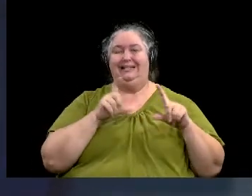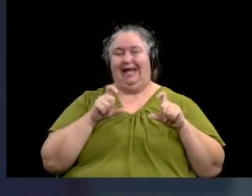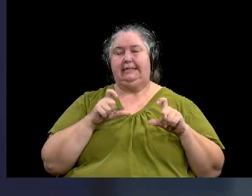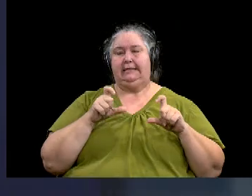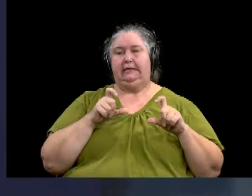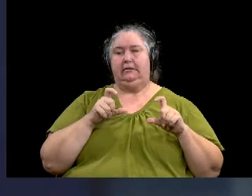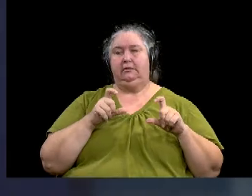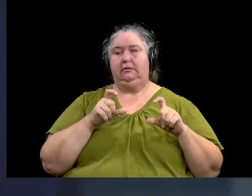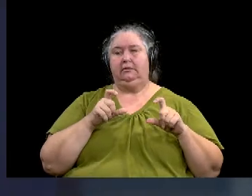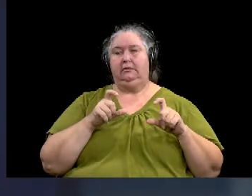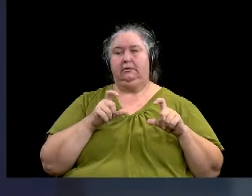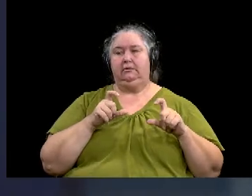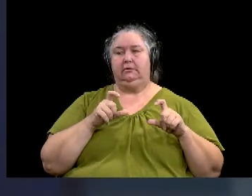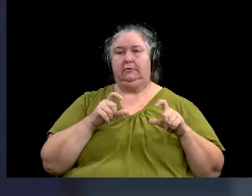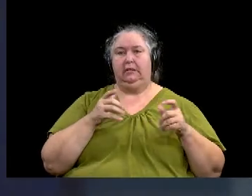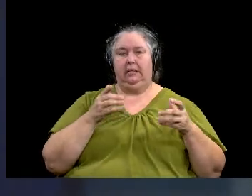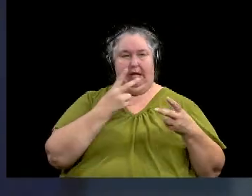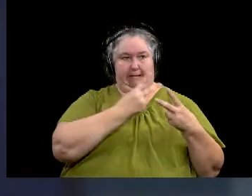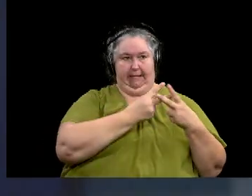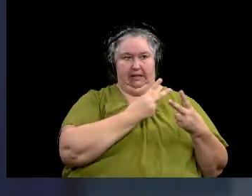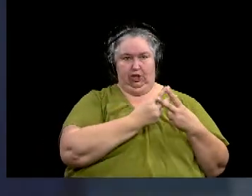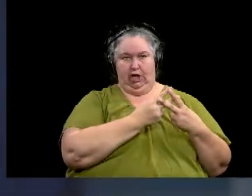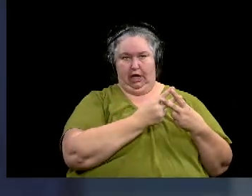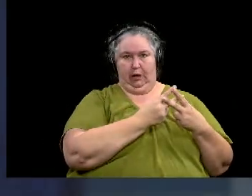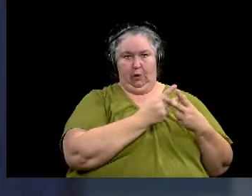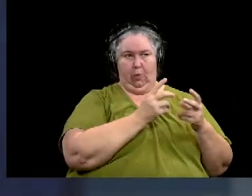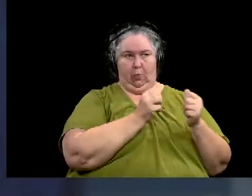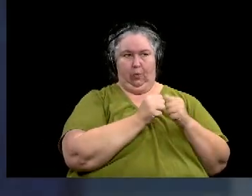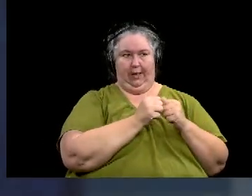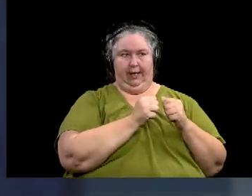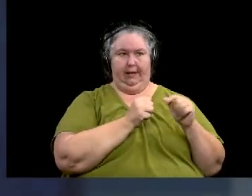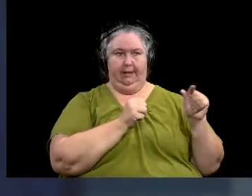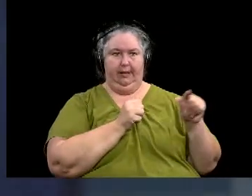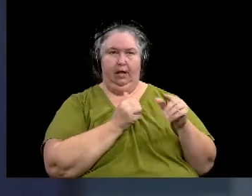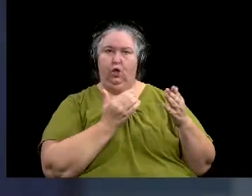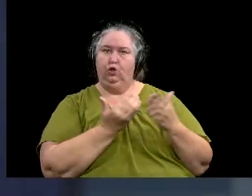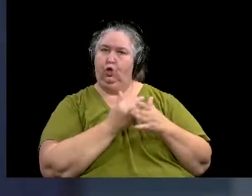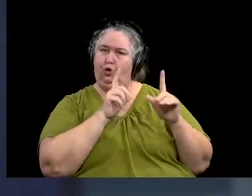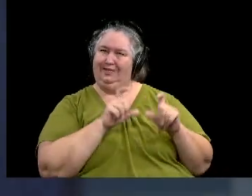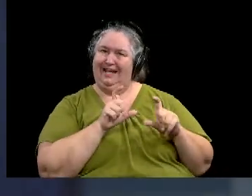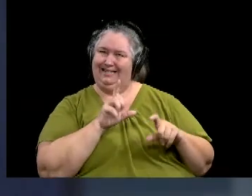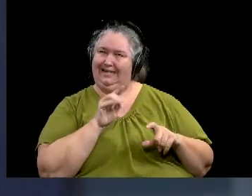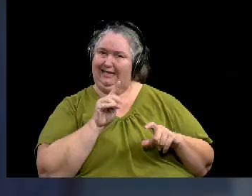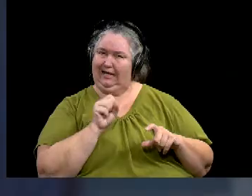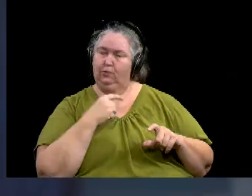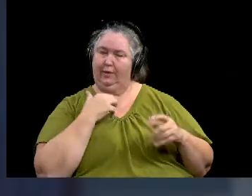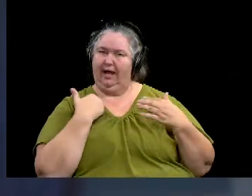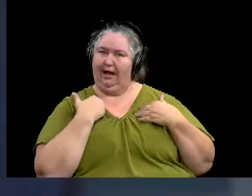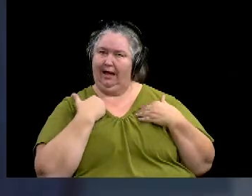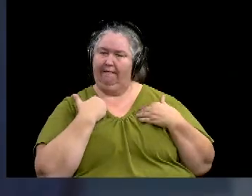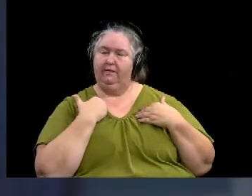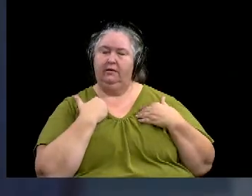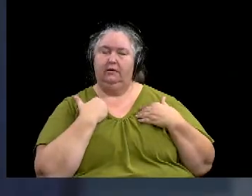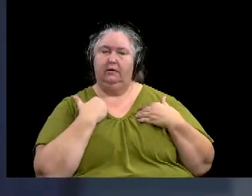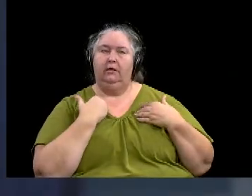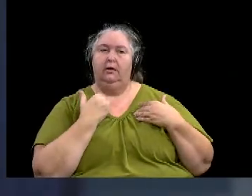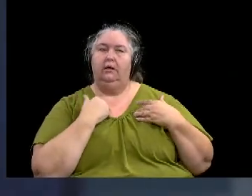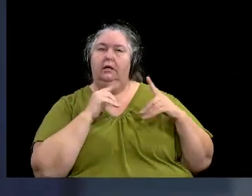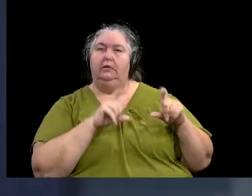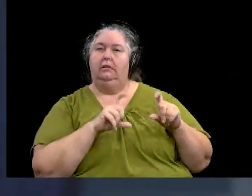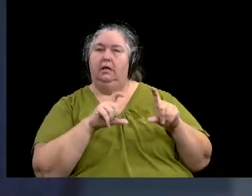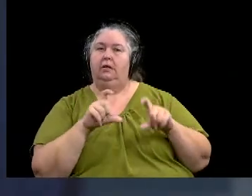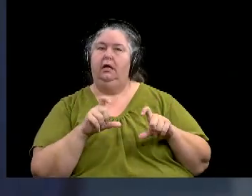jail with some new testing kits that we have. And, it's important that we control